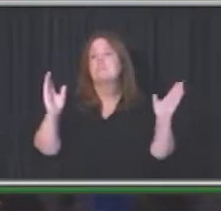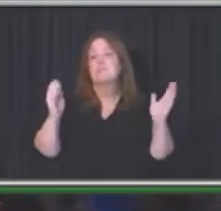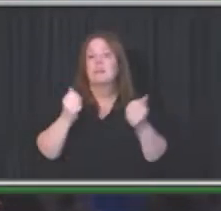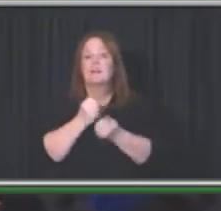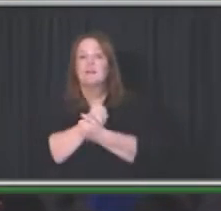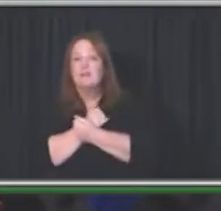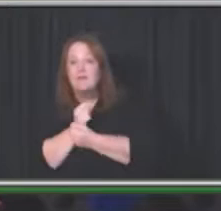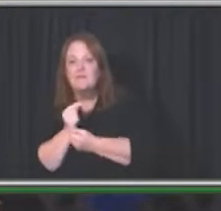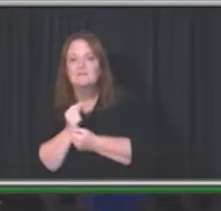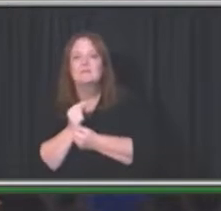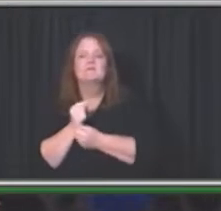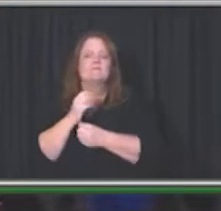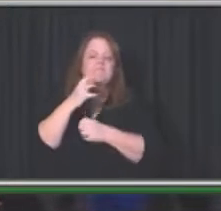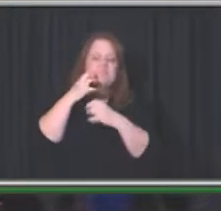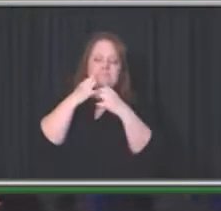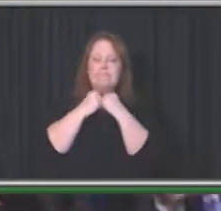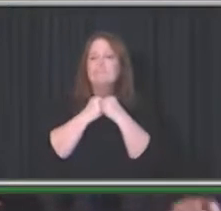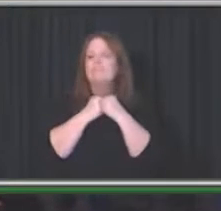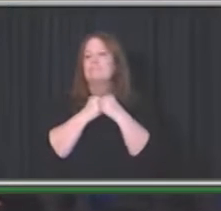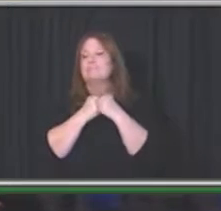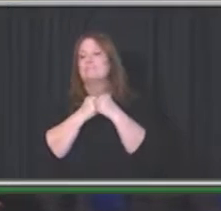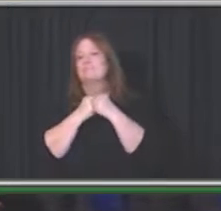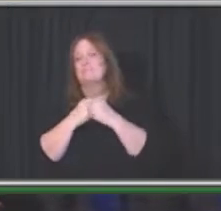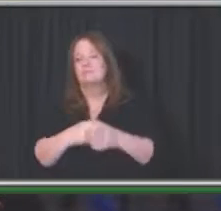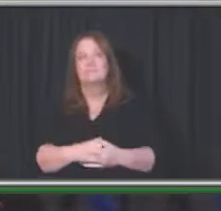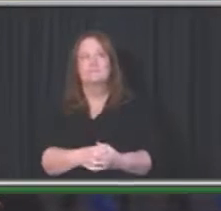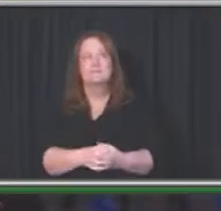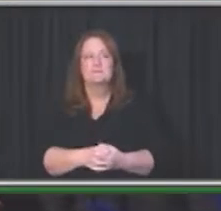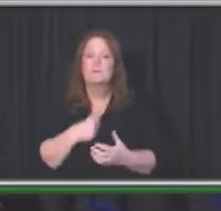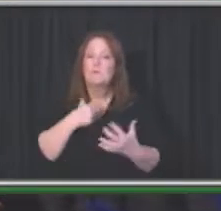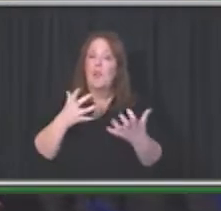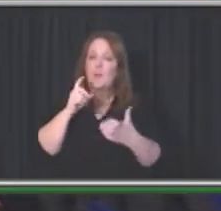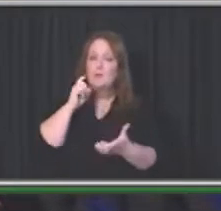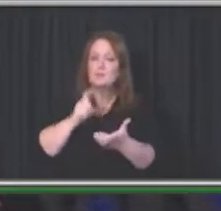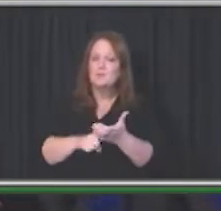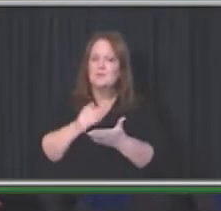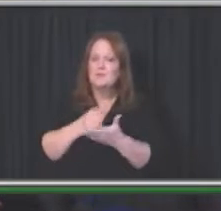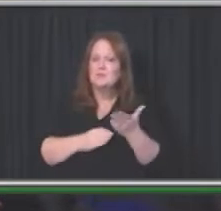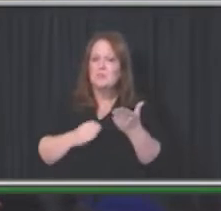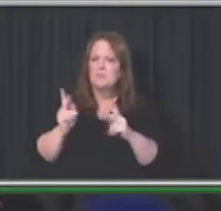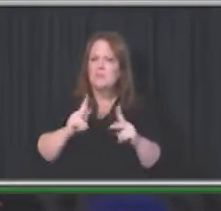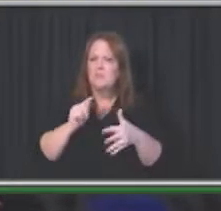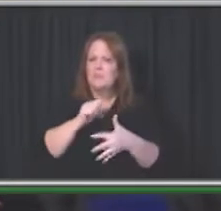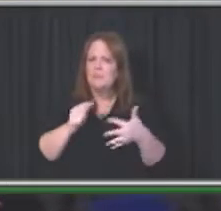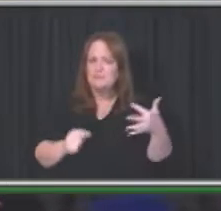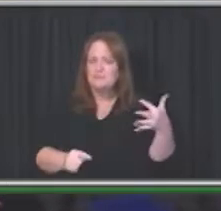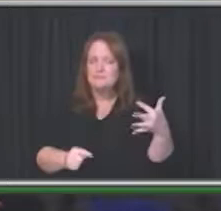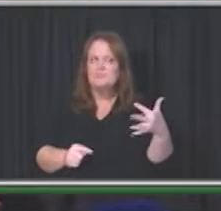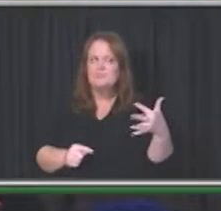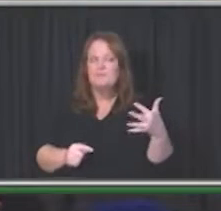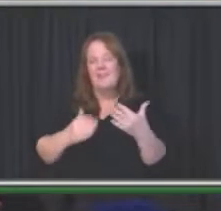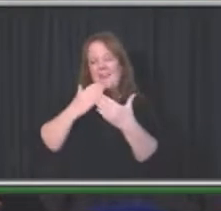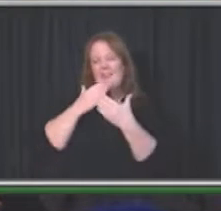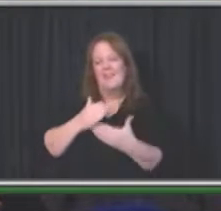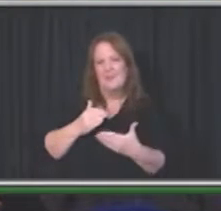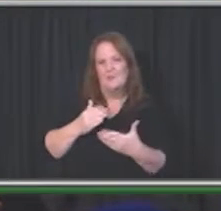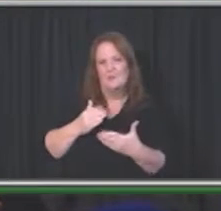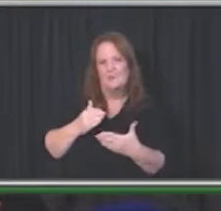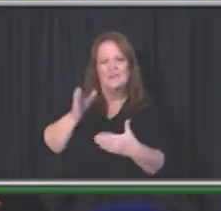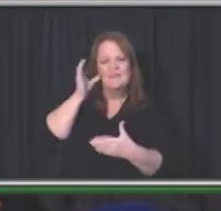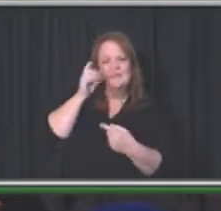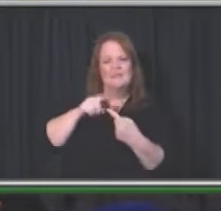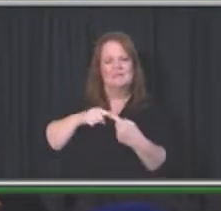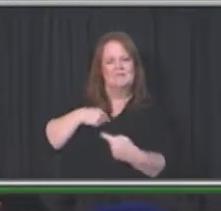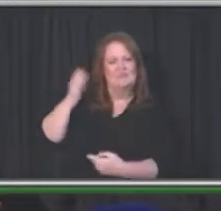it, enjoy it, and embrace it. I wanted to acknowledge some individuals and thank you for listening to me